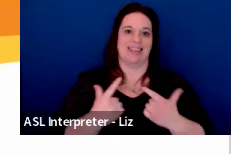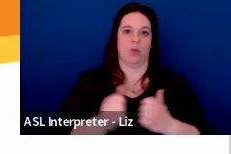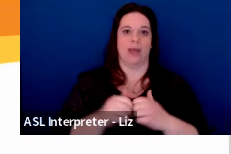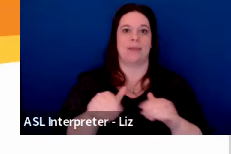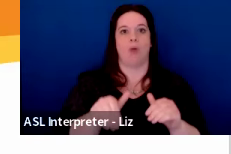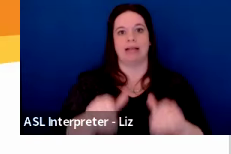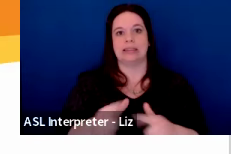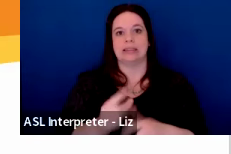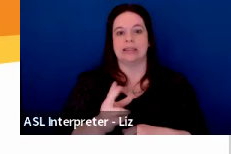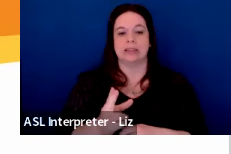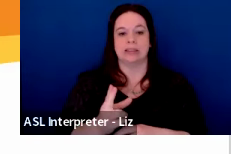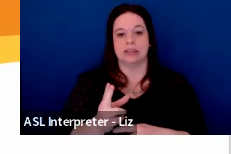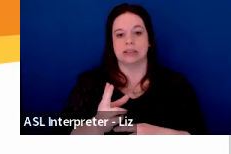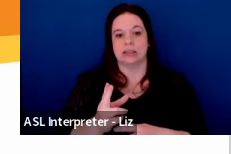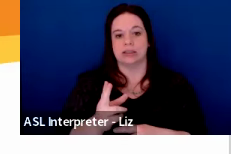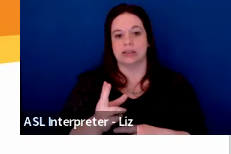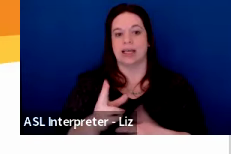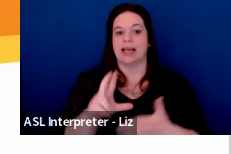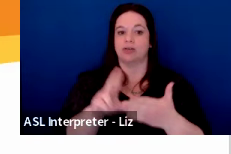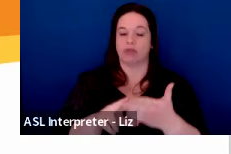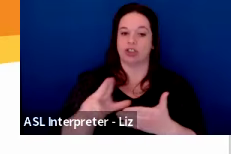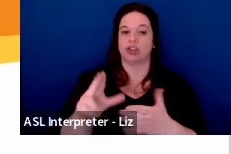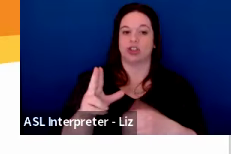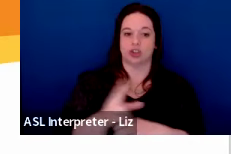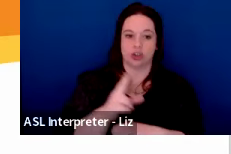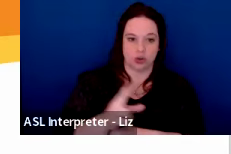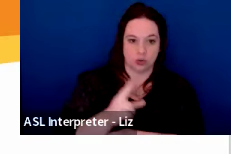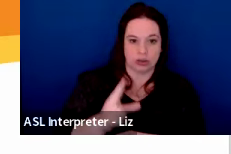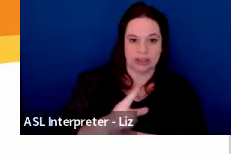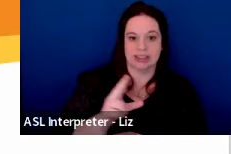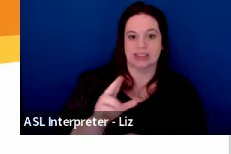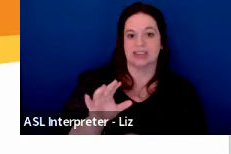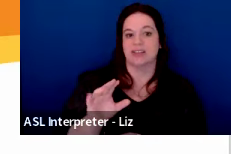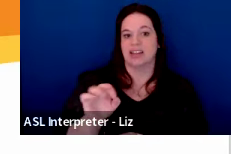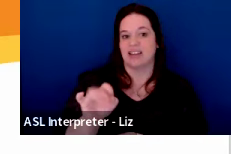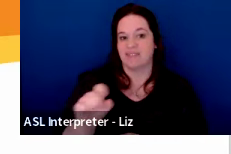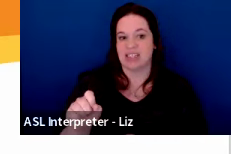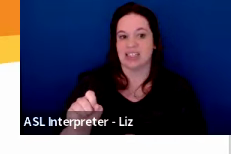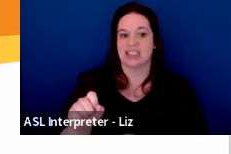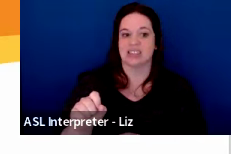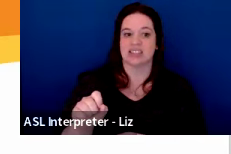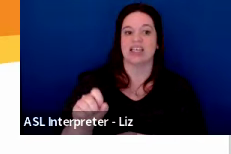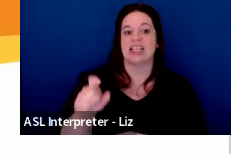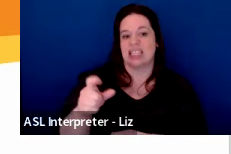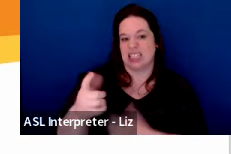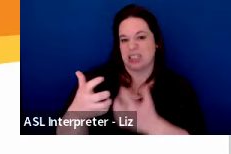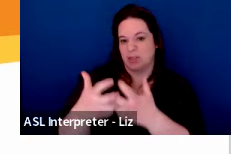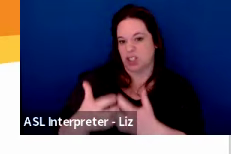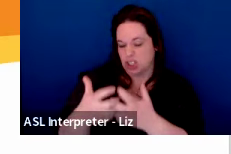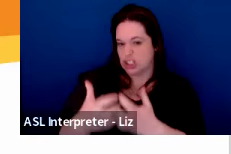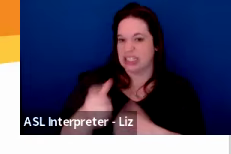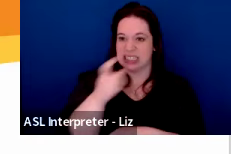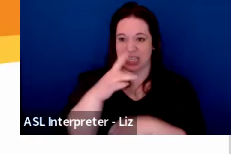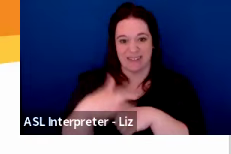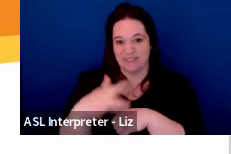and they're registered users of the fitness and they need this machine and there's not a machine, this machine is not